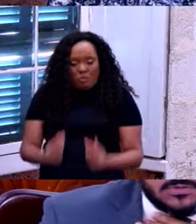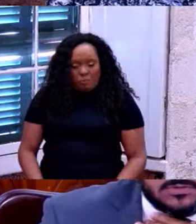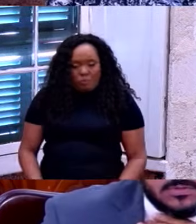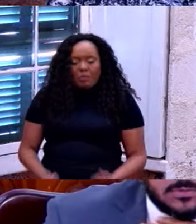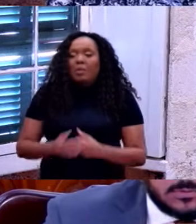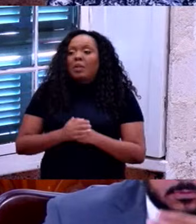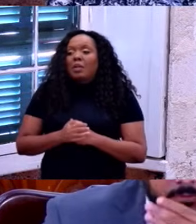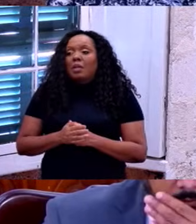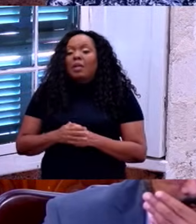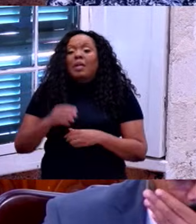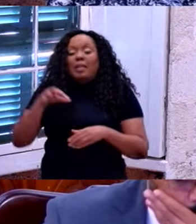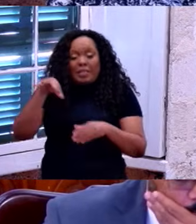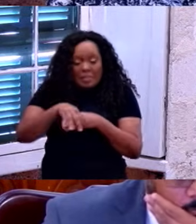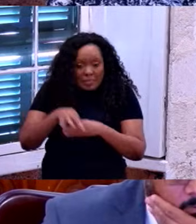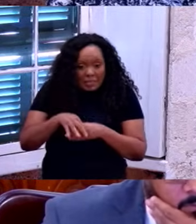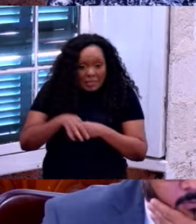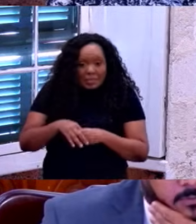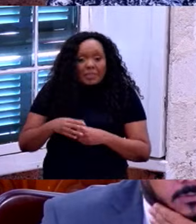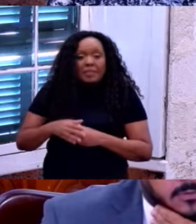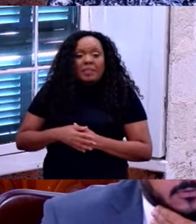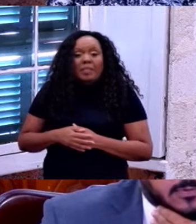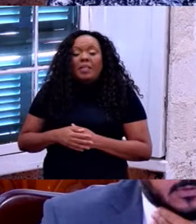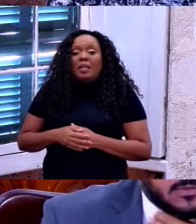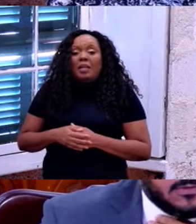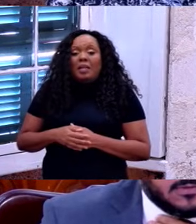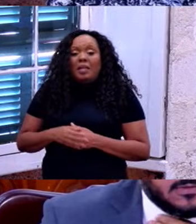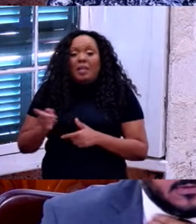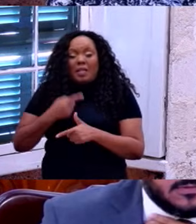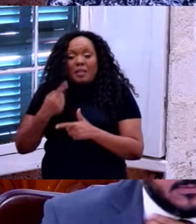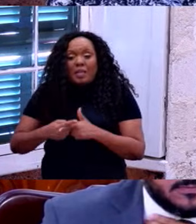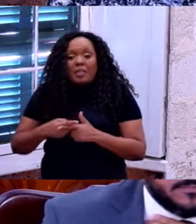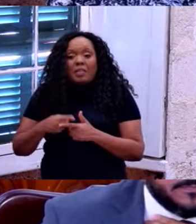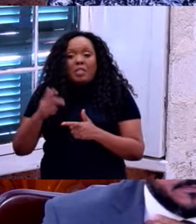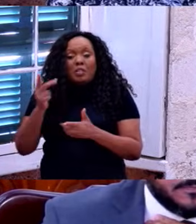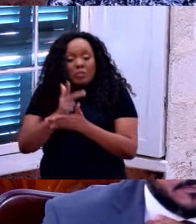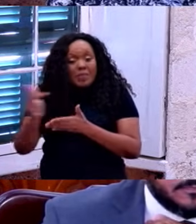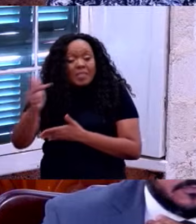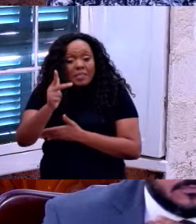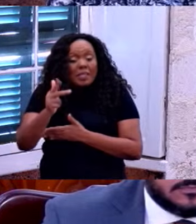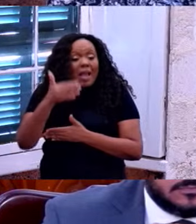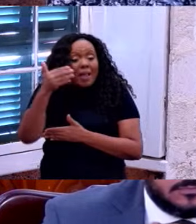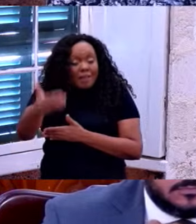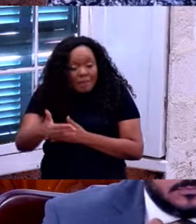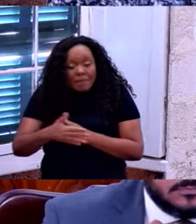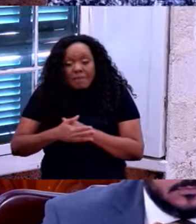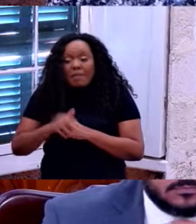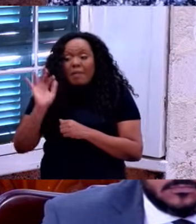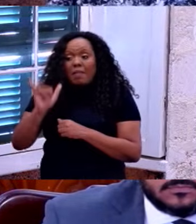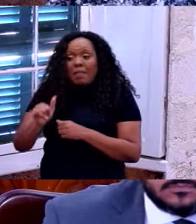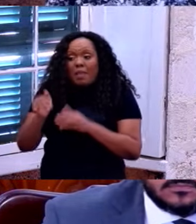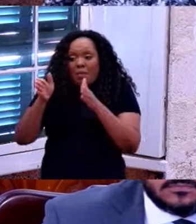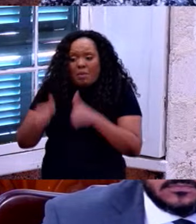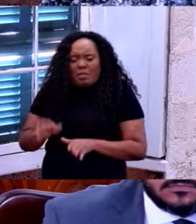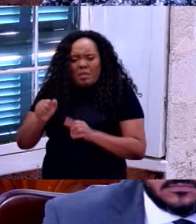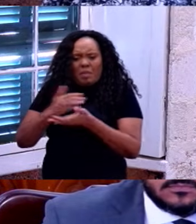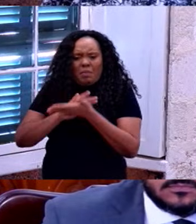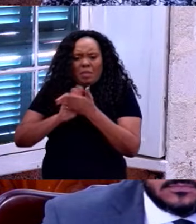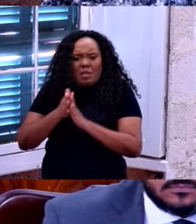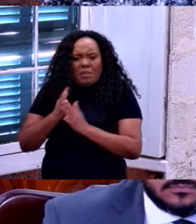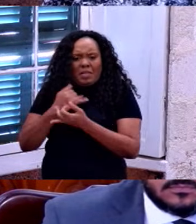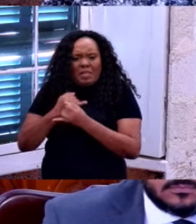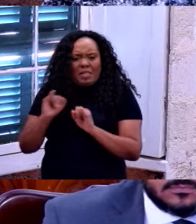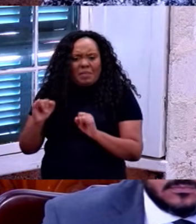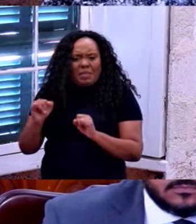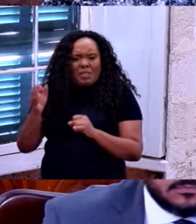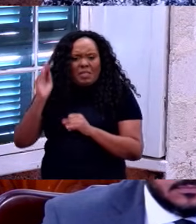have an election, and then in 3 weeks, can that person then come and be speaker, the independent speaker? How does it